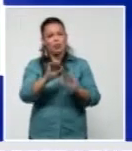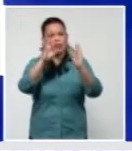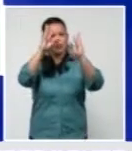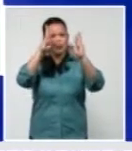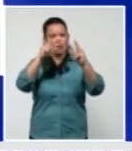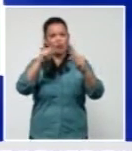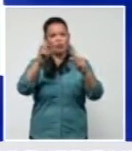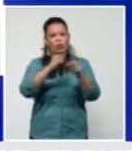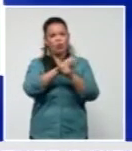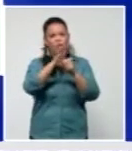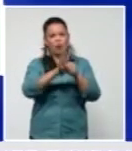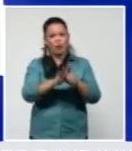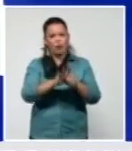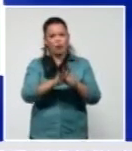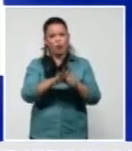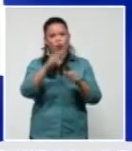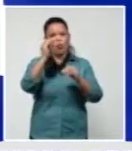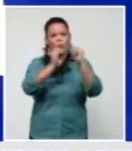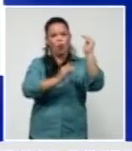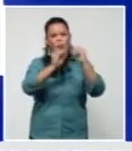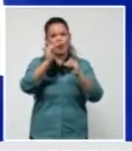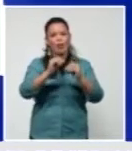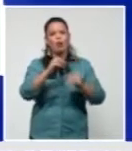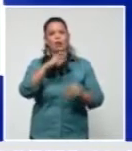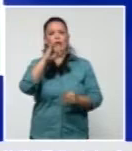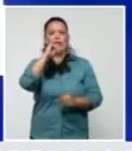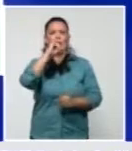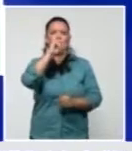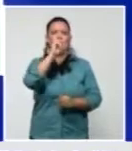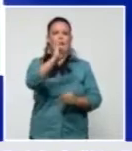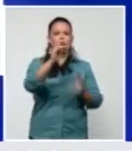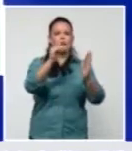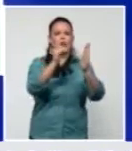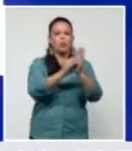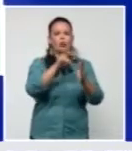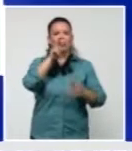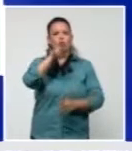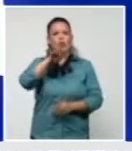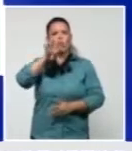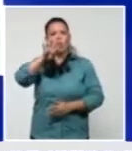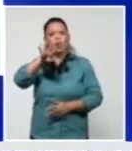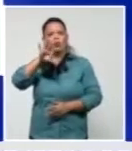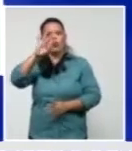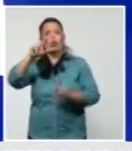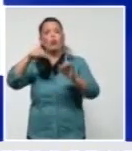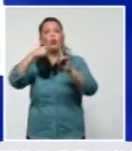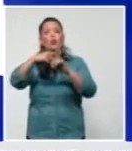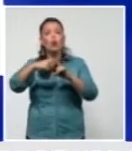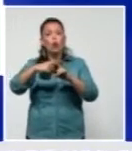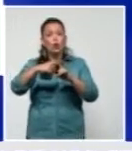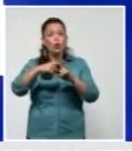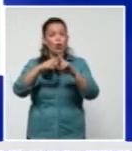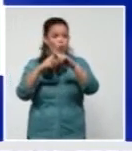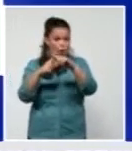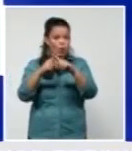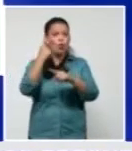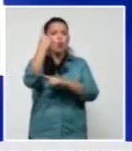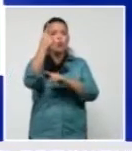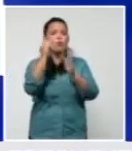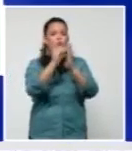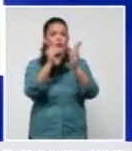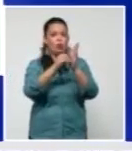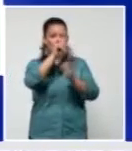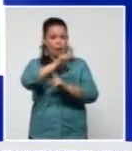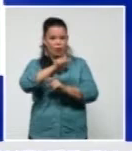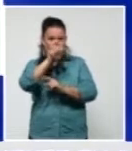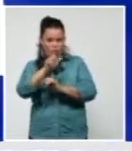29,598 and 724. Brazil, which follows the US among countries hardest hit in the Americas, has a